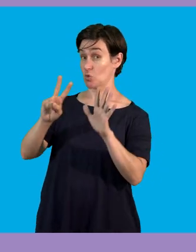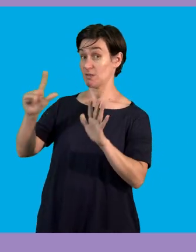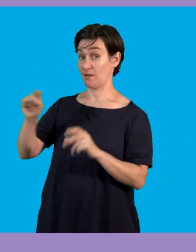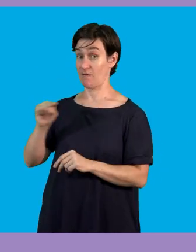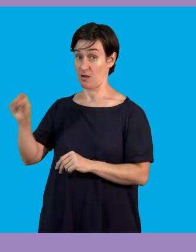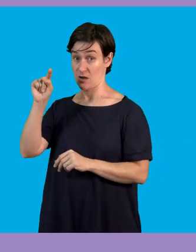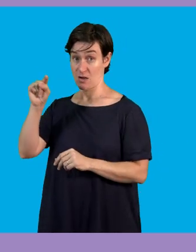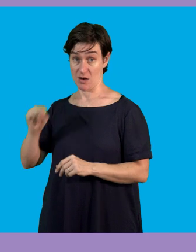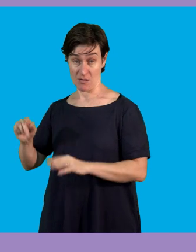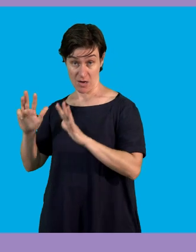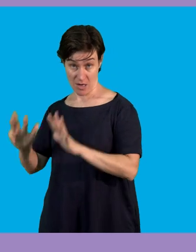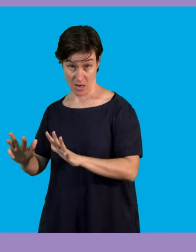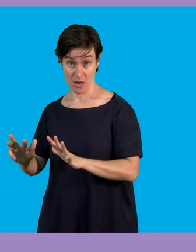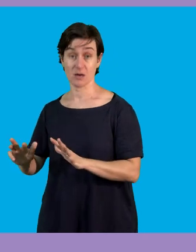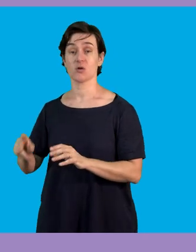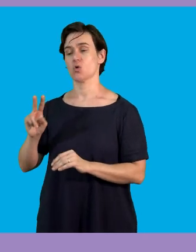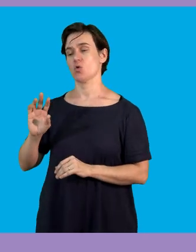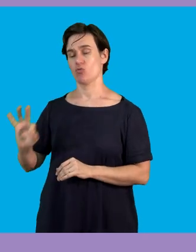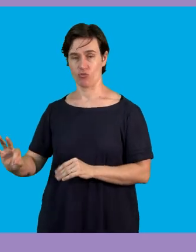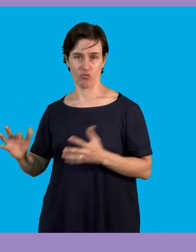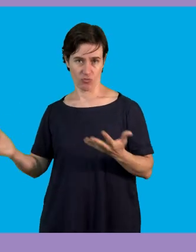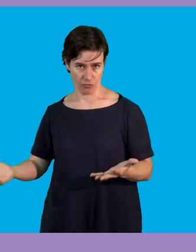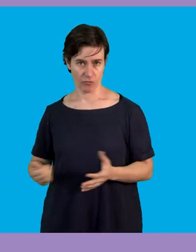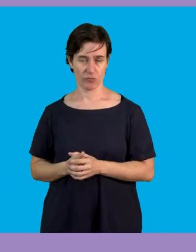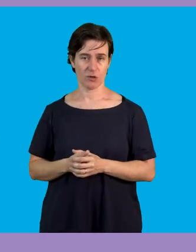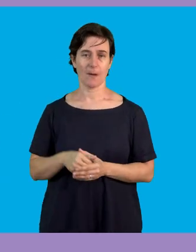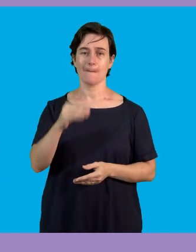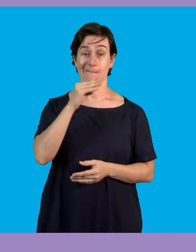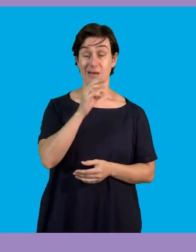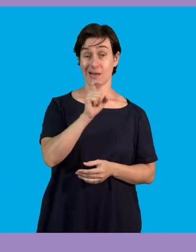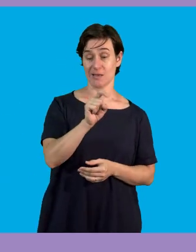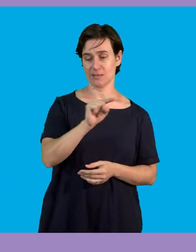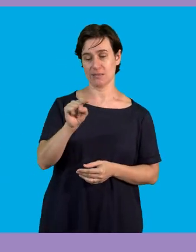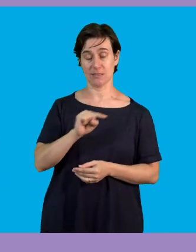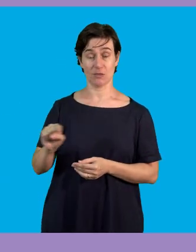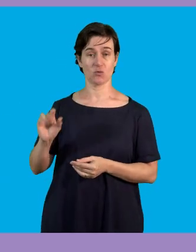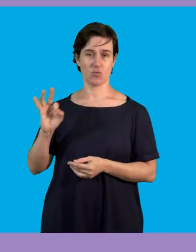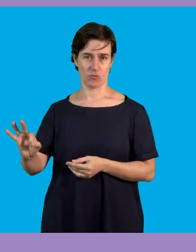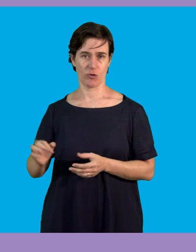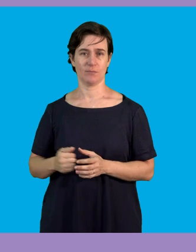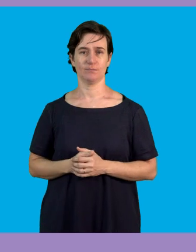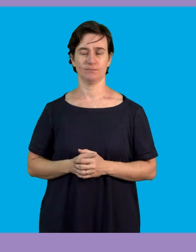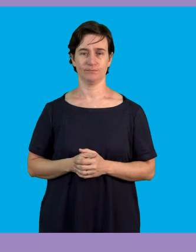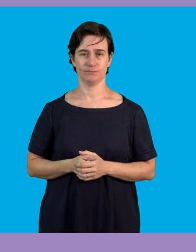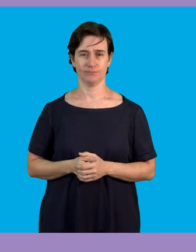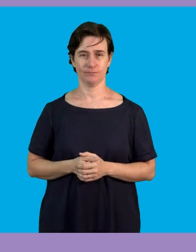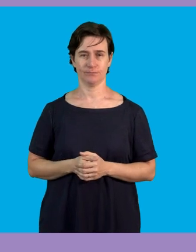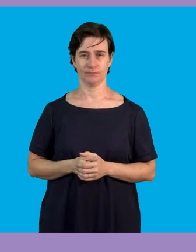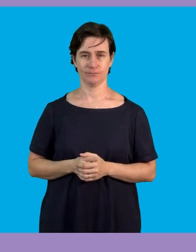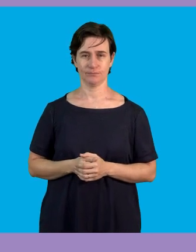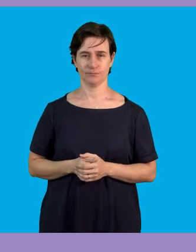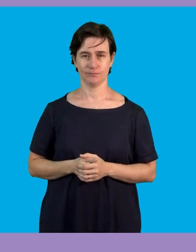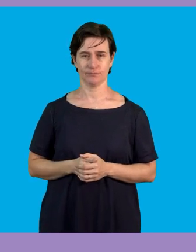x, and then 27 divided by 9 is 3. So our value of x is